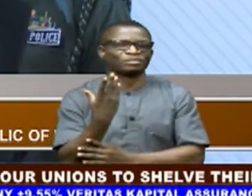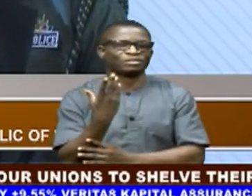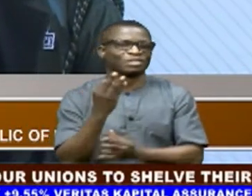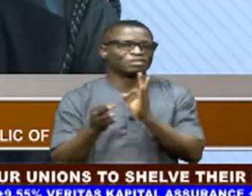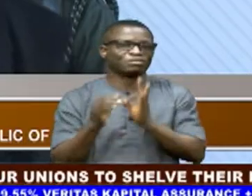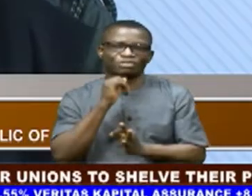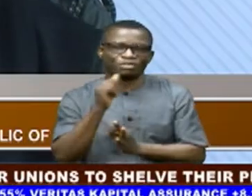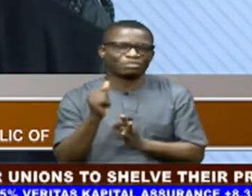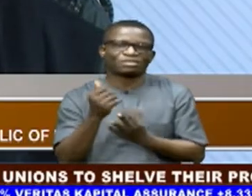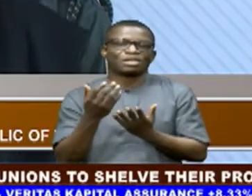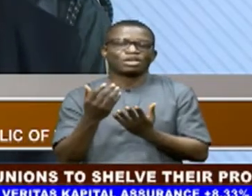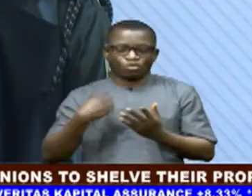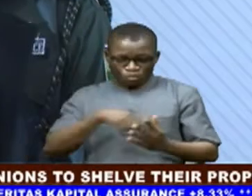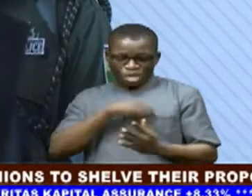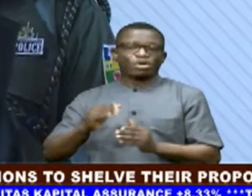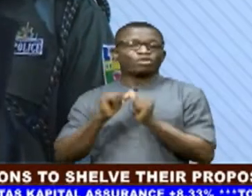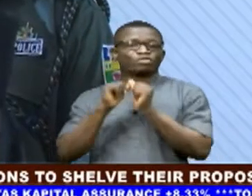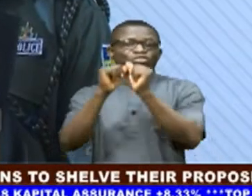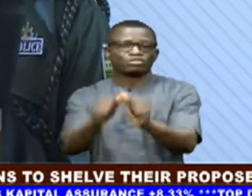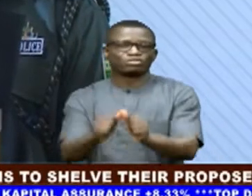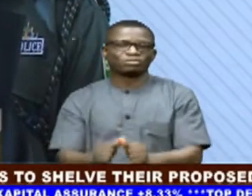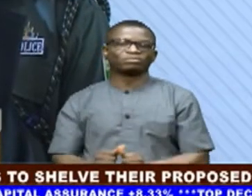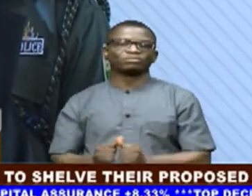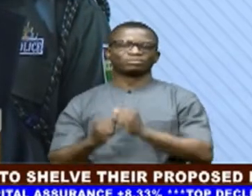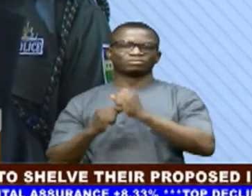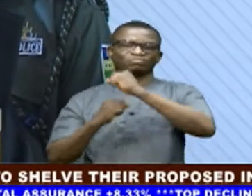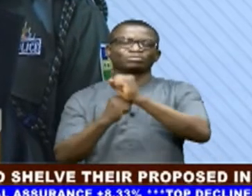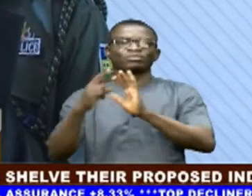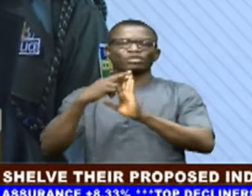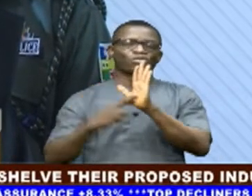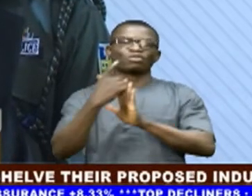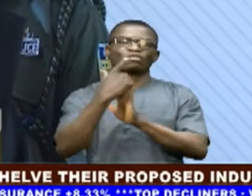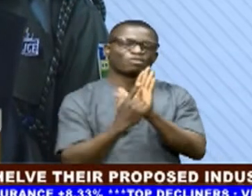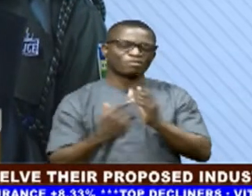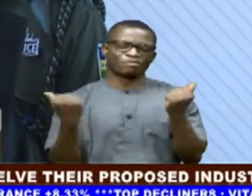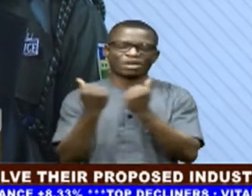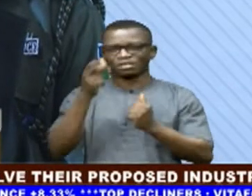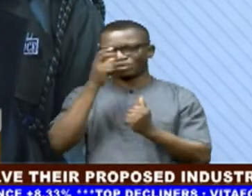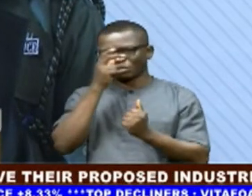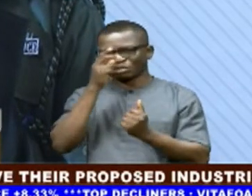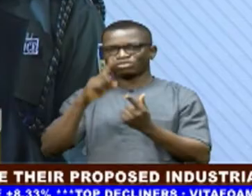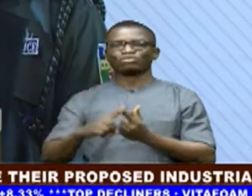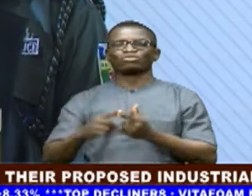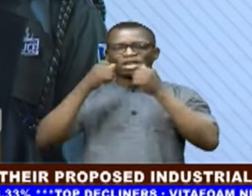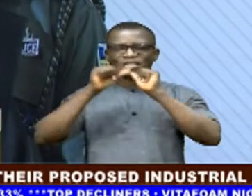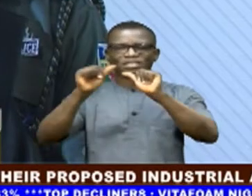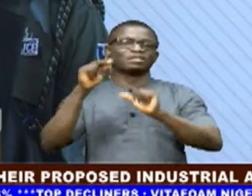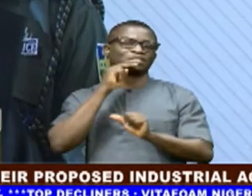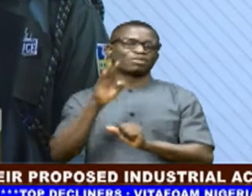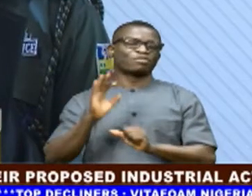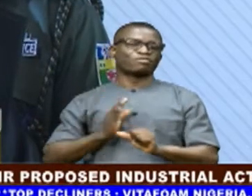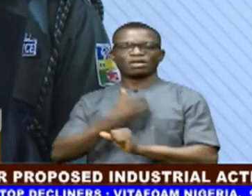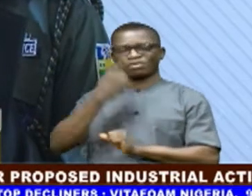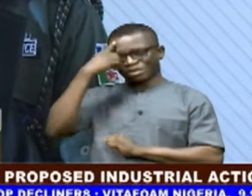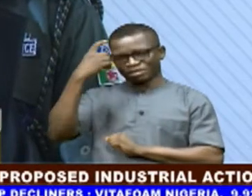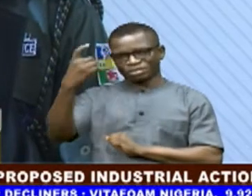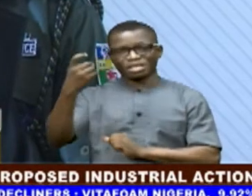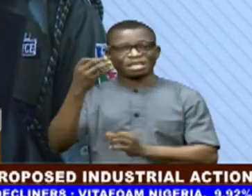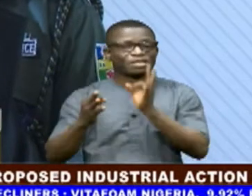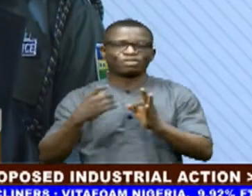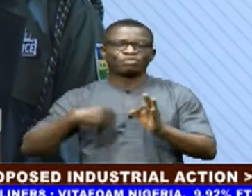going to uphold the rule of law and fight corruption to design the Nigeria of our dream. We can't achieve any of